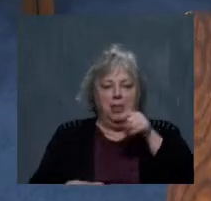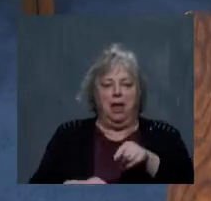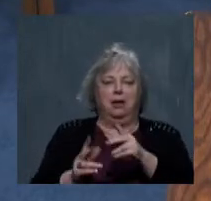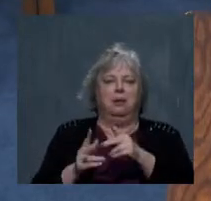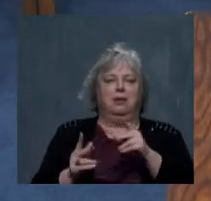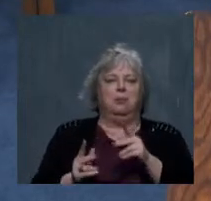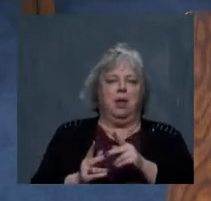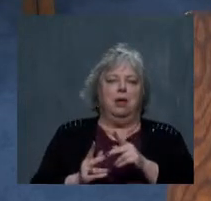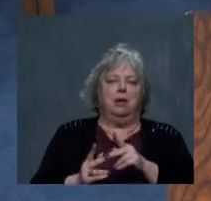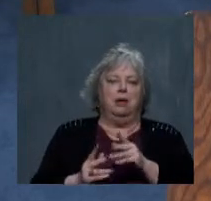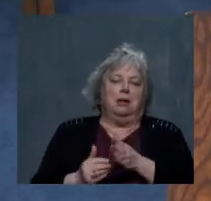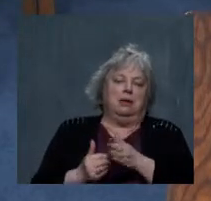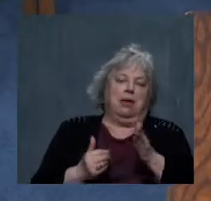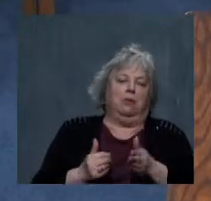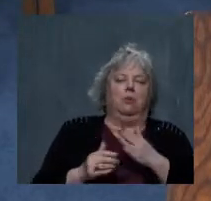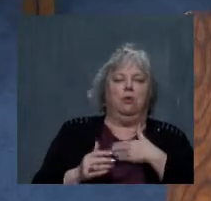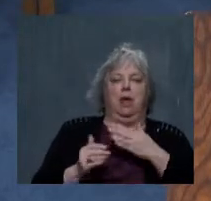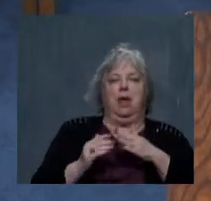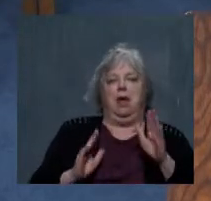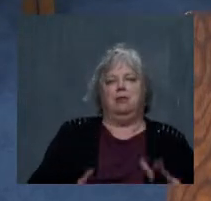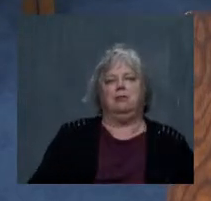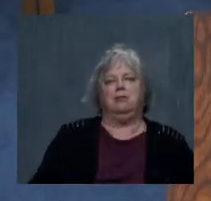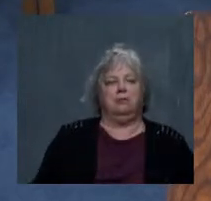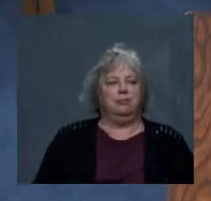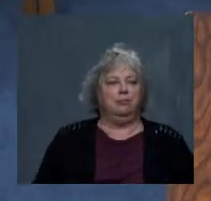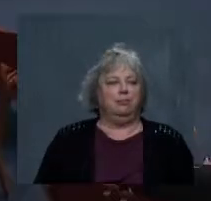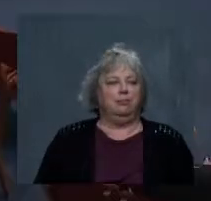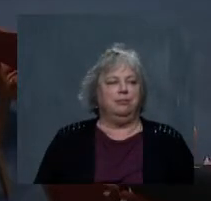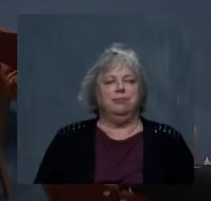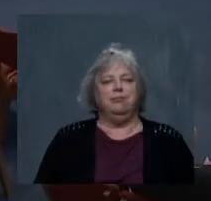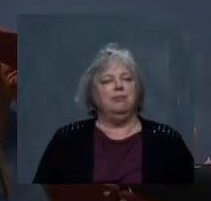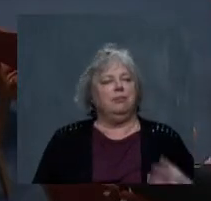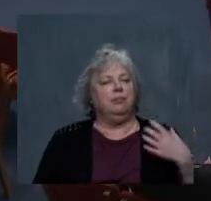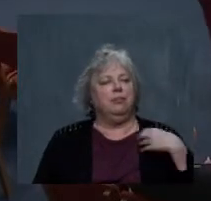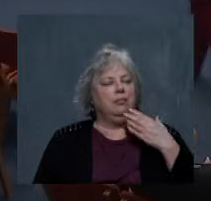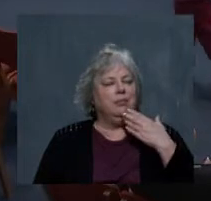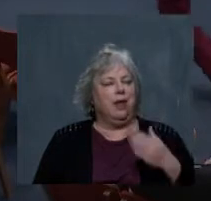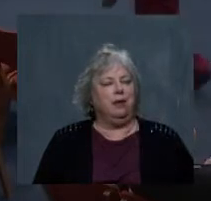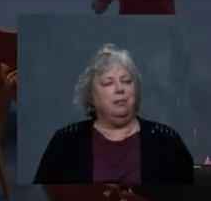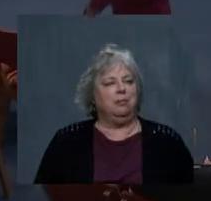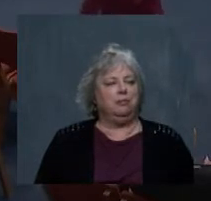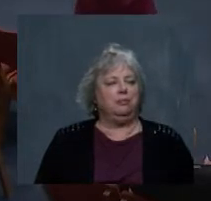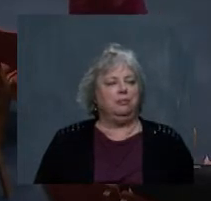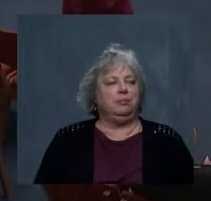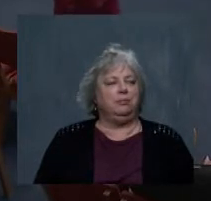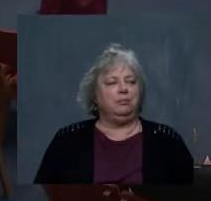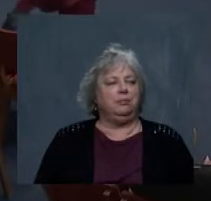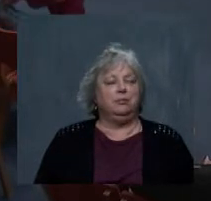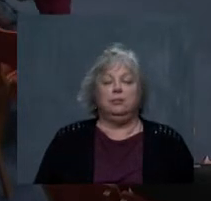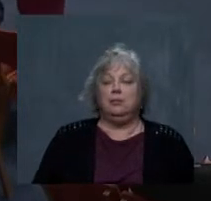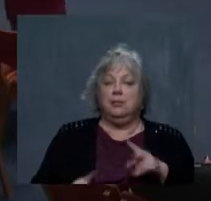location right next door to my house. Thank you, Mrs. Scruggs.